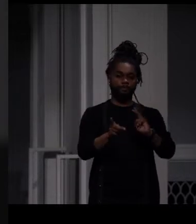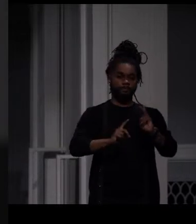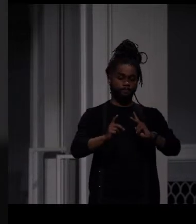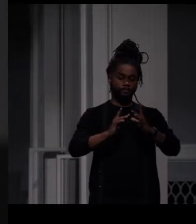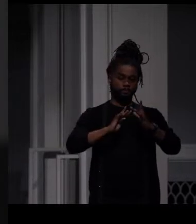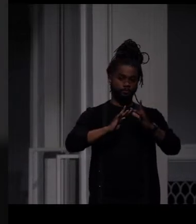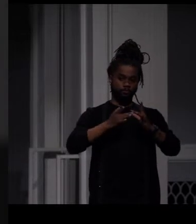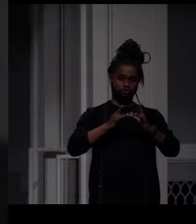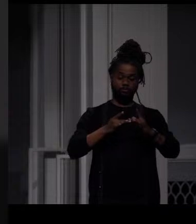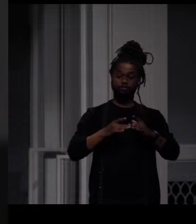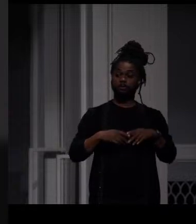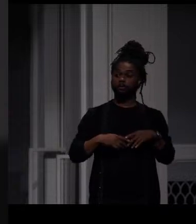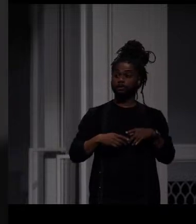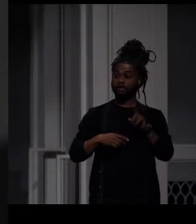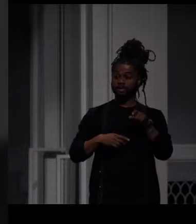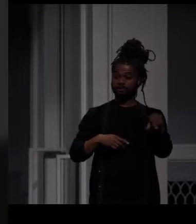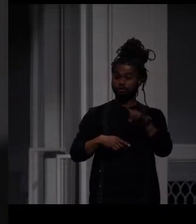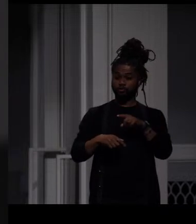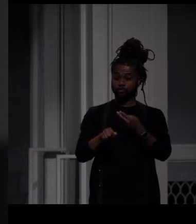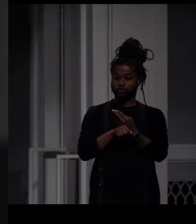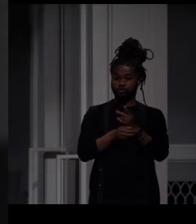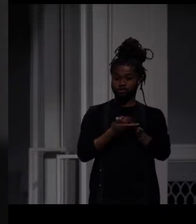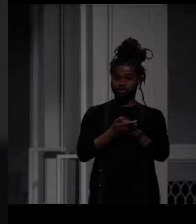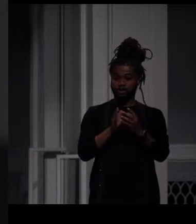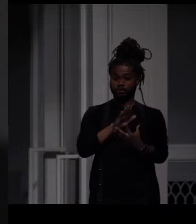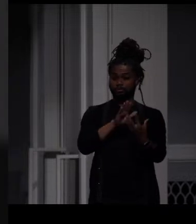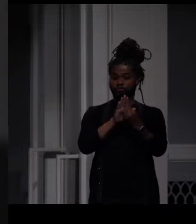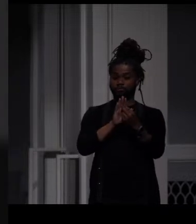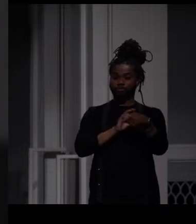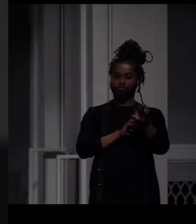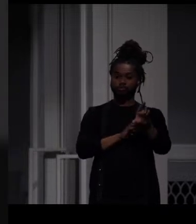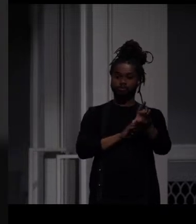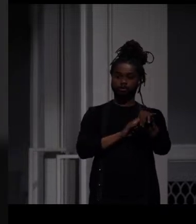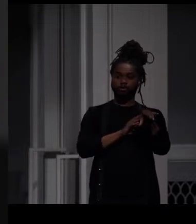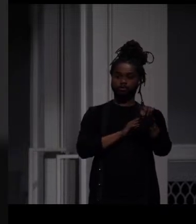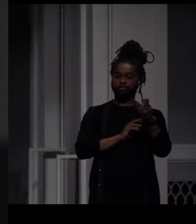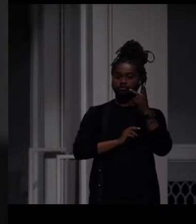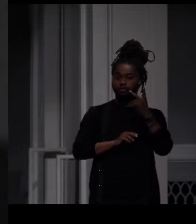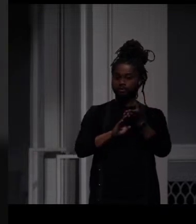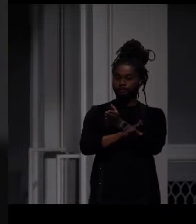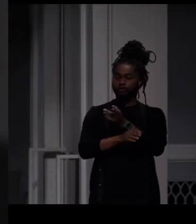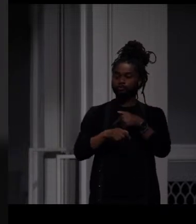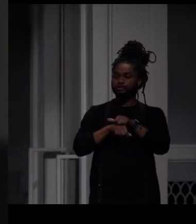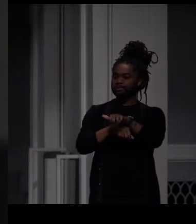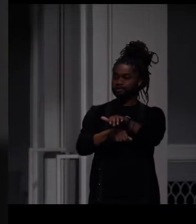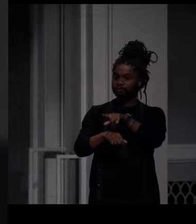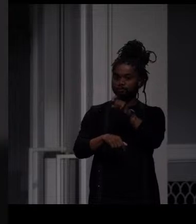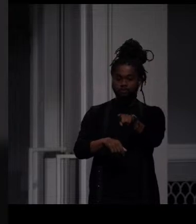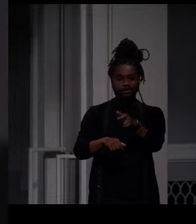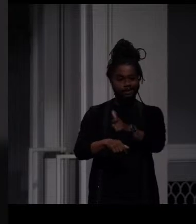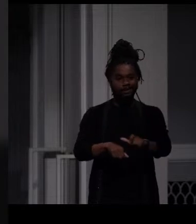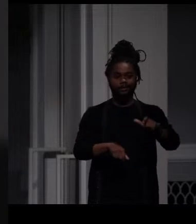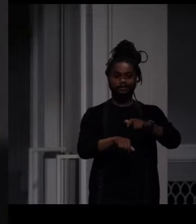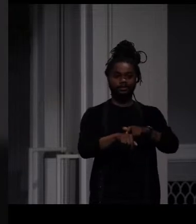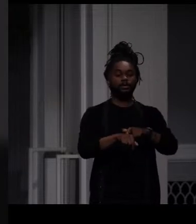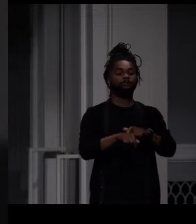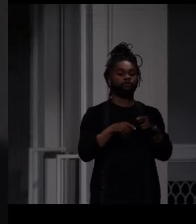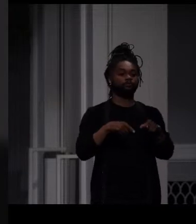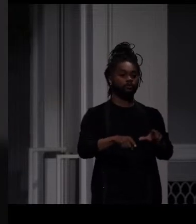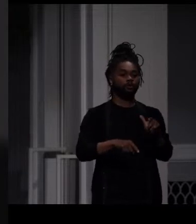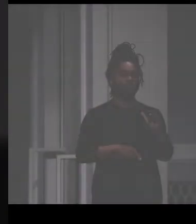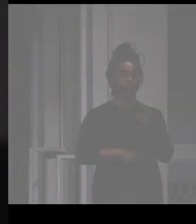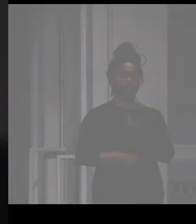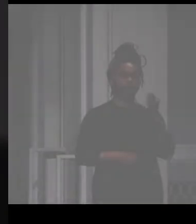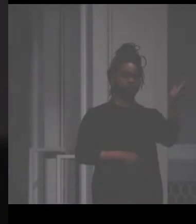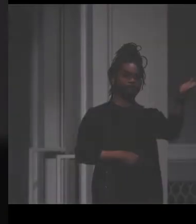we ask that you use the QR code that you saw before to send your questions at any point during the